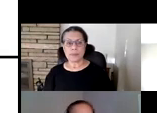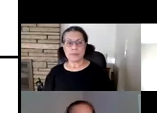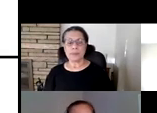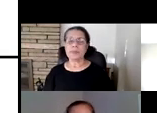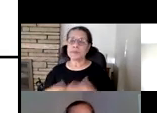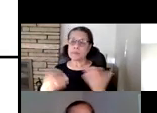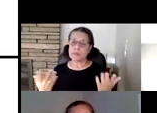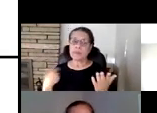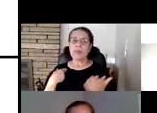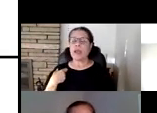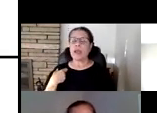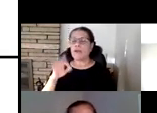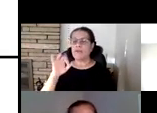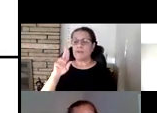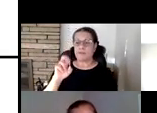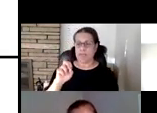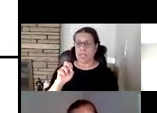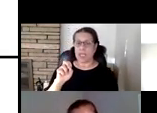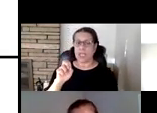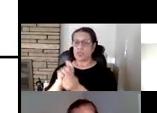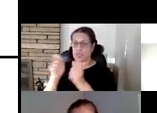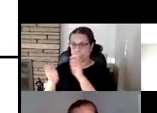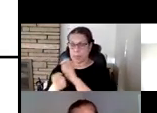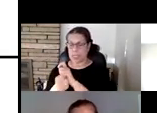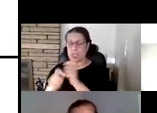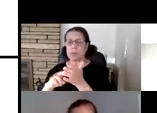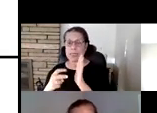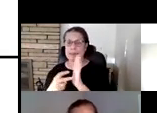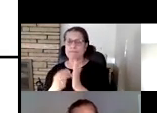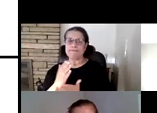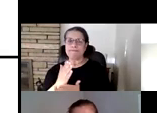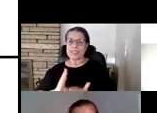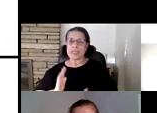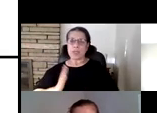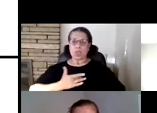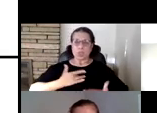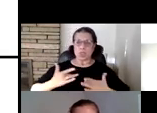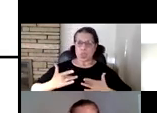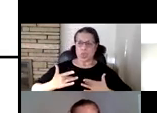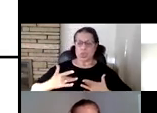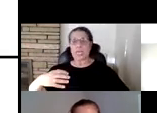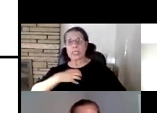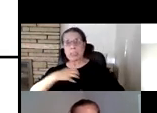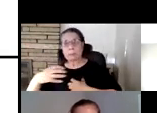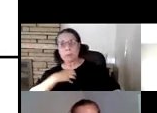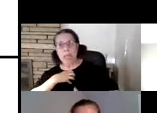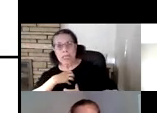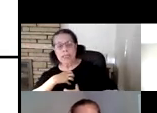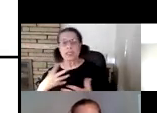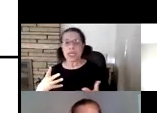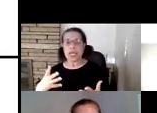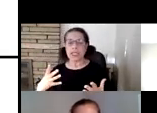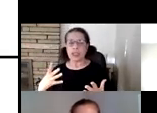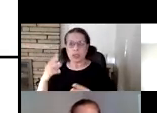Fare transformation is attempting to address various concerns and complaints and critiques we've heard over the